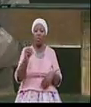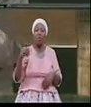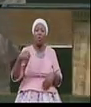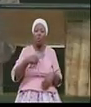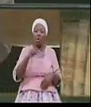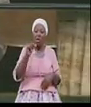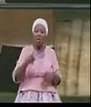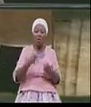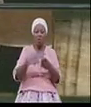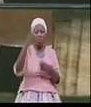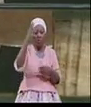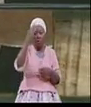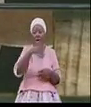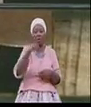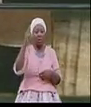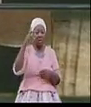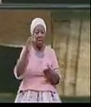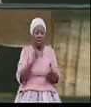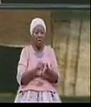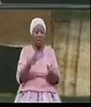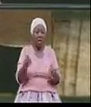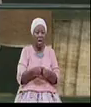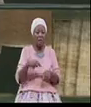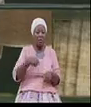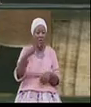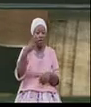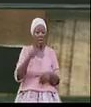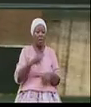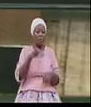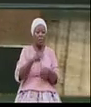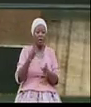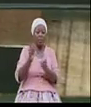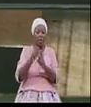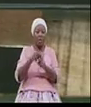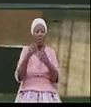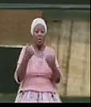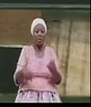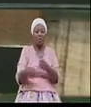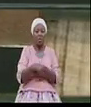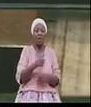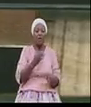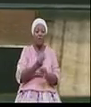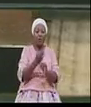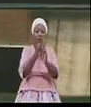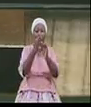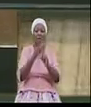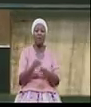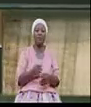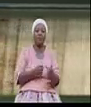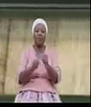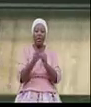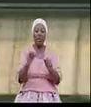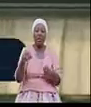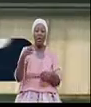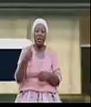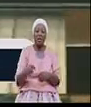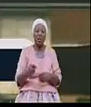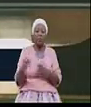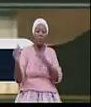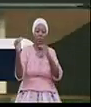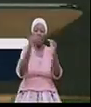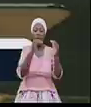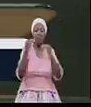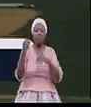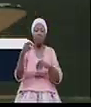that background as we look at the message today, faithfully fighting the battles